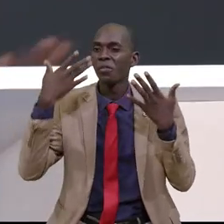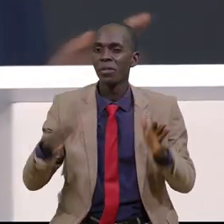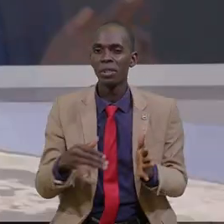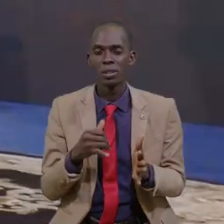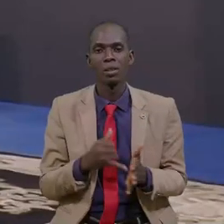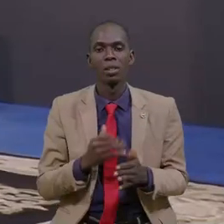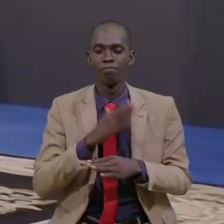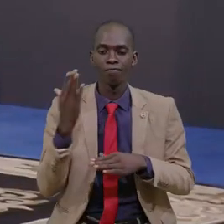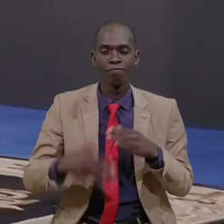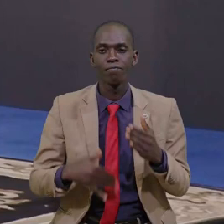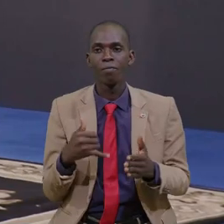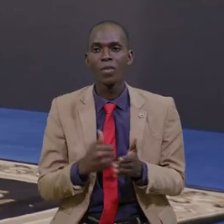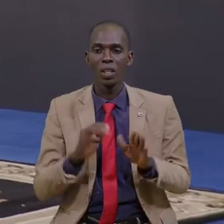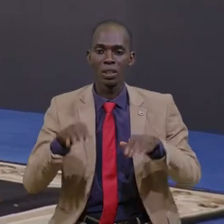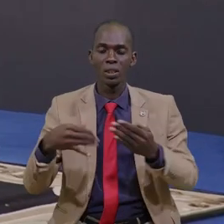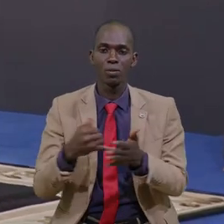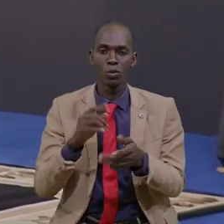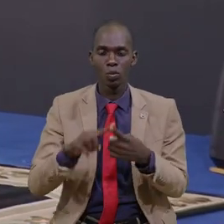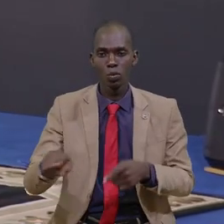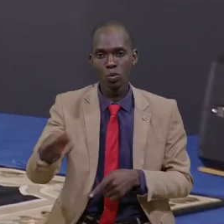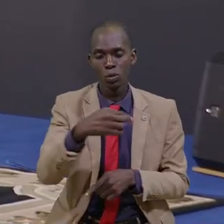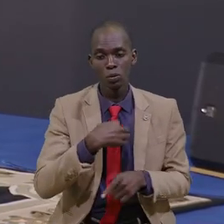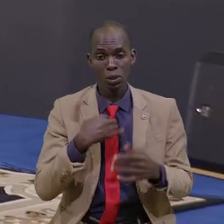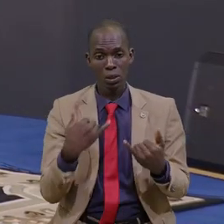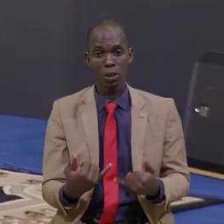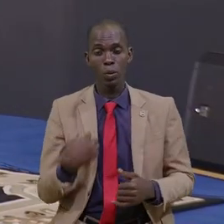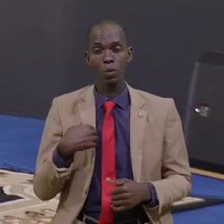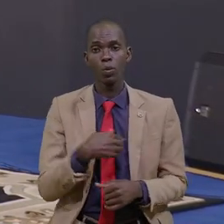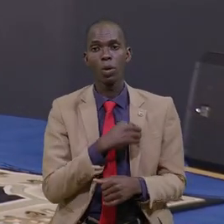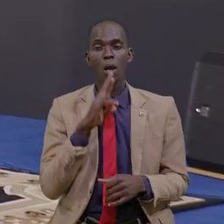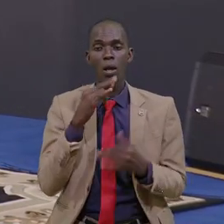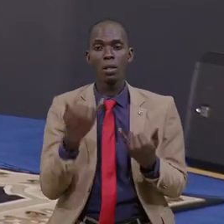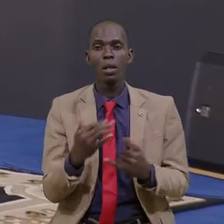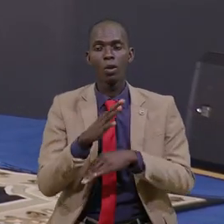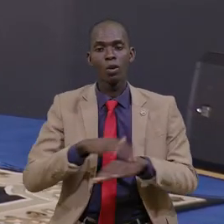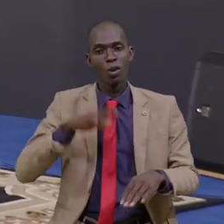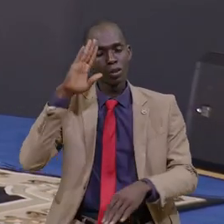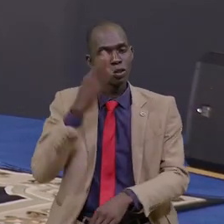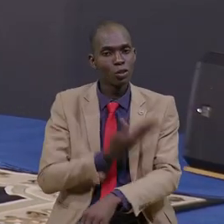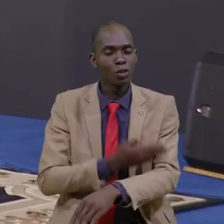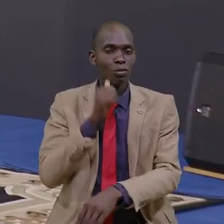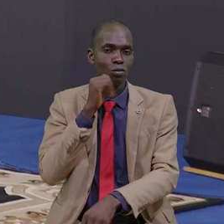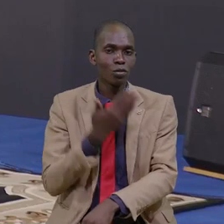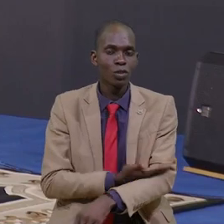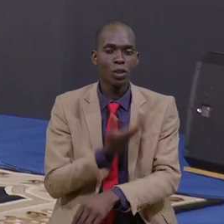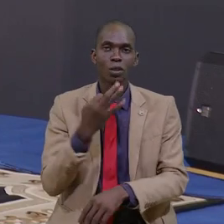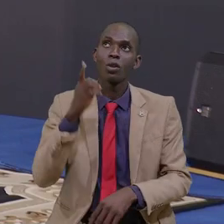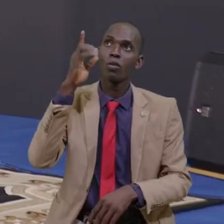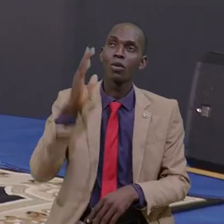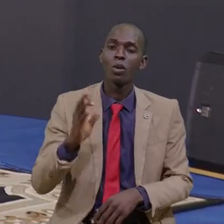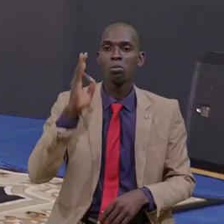us now. And we are now called as sons of God, daughters of God, ministers of God, servants of